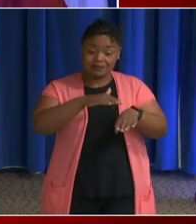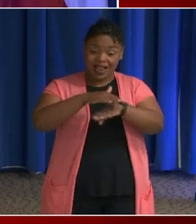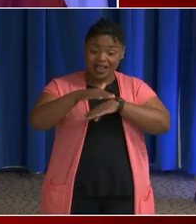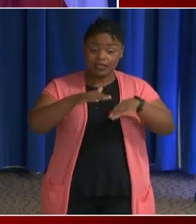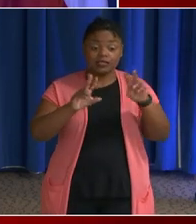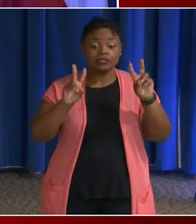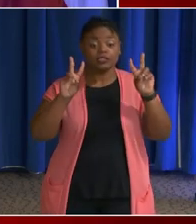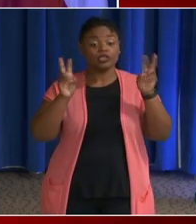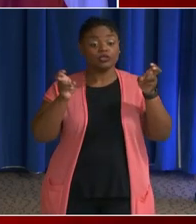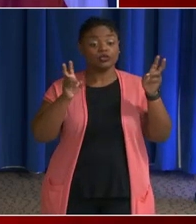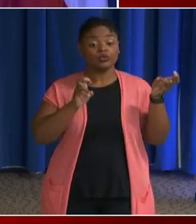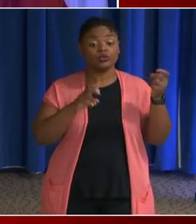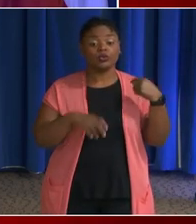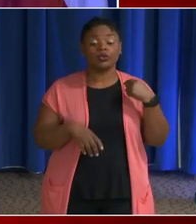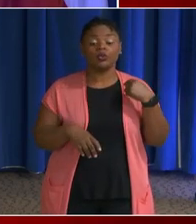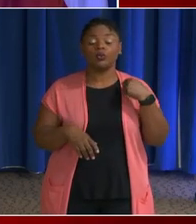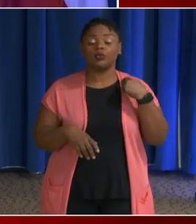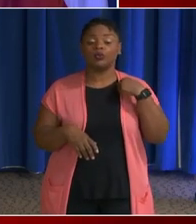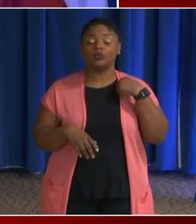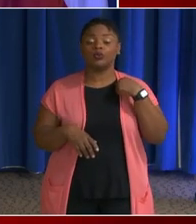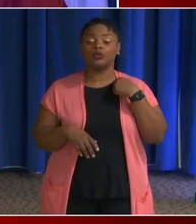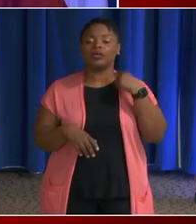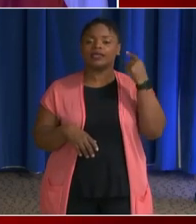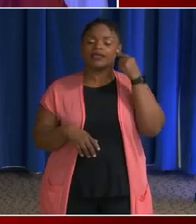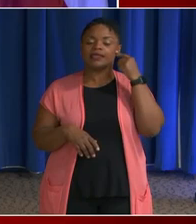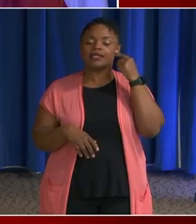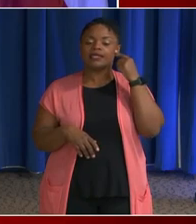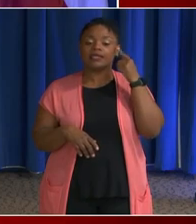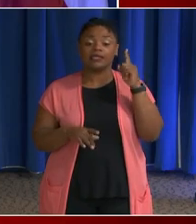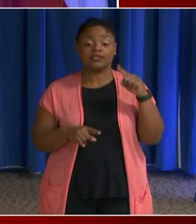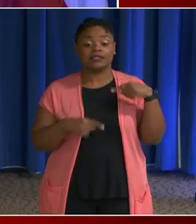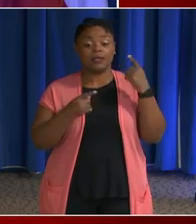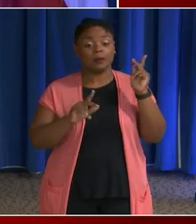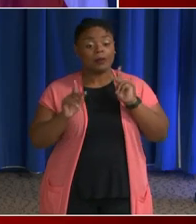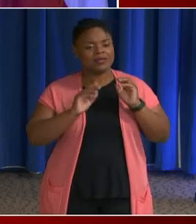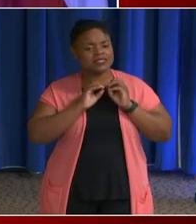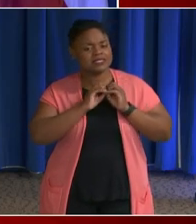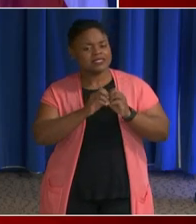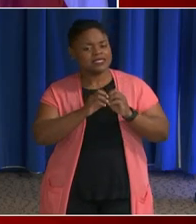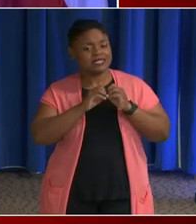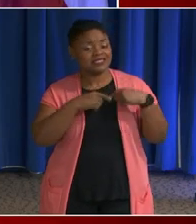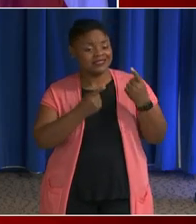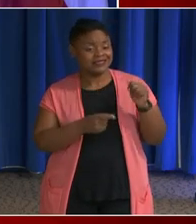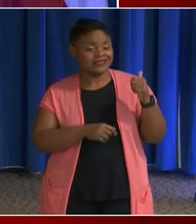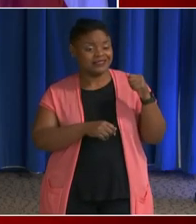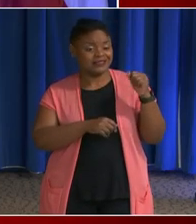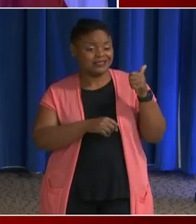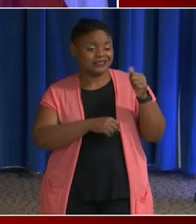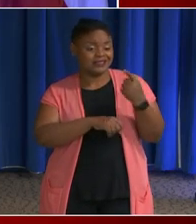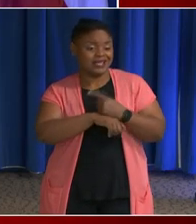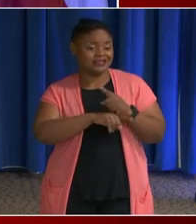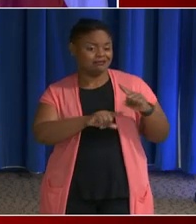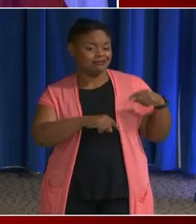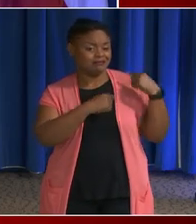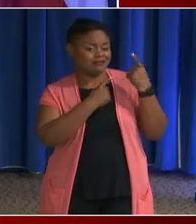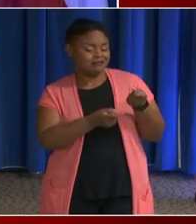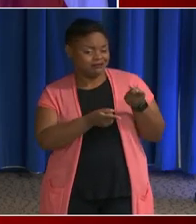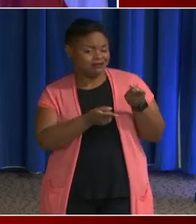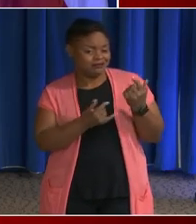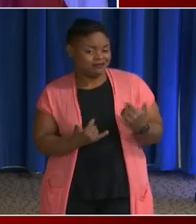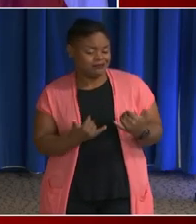is, I think, that has been in the public debate for the last 10 days, has been